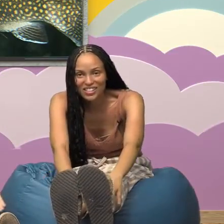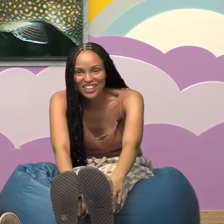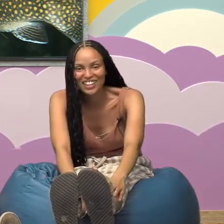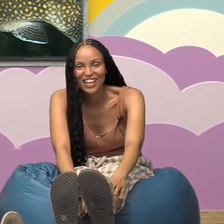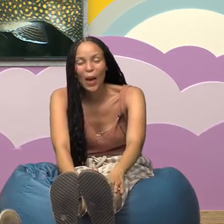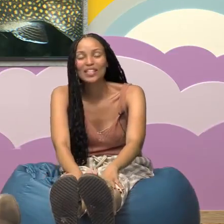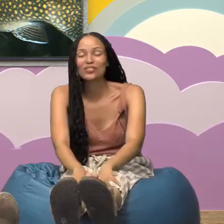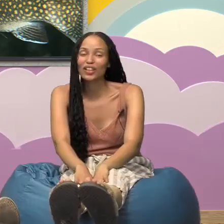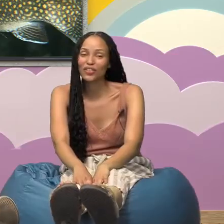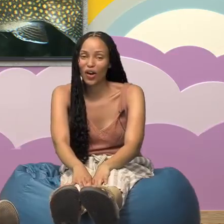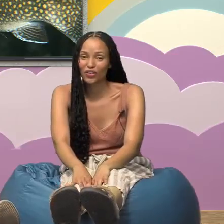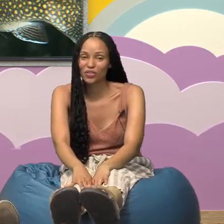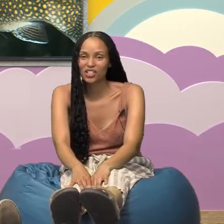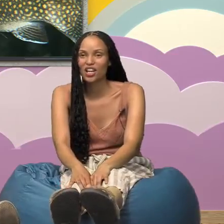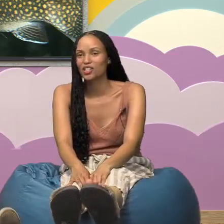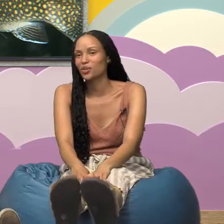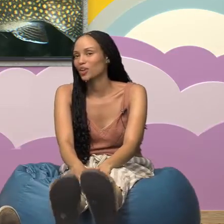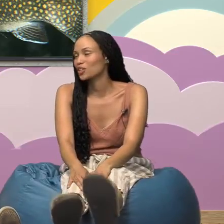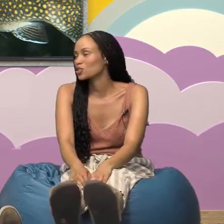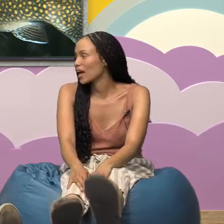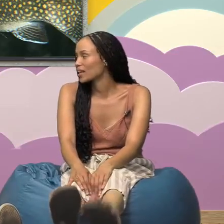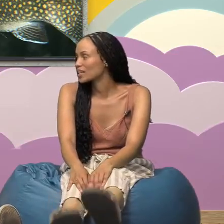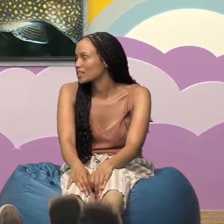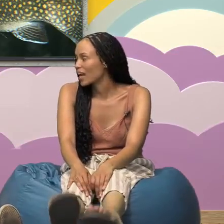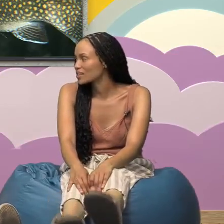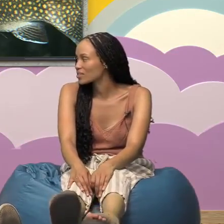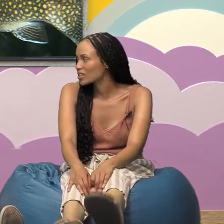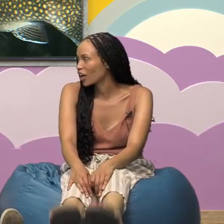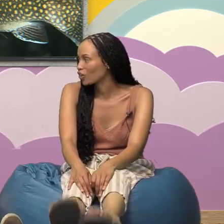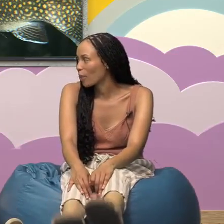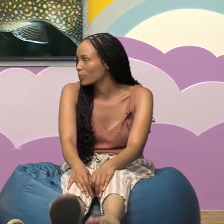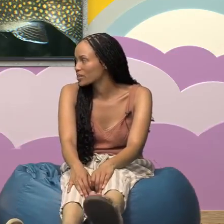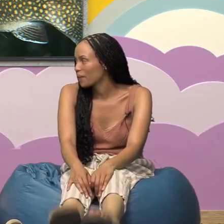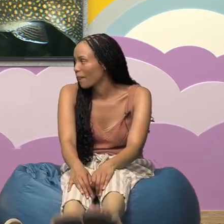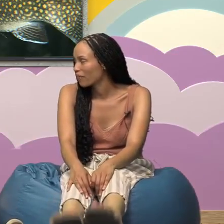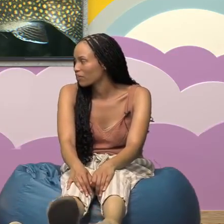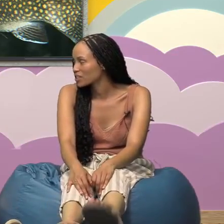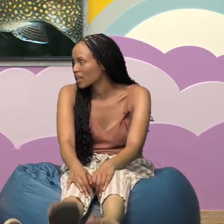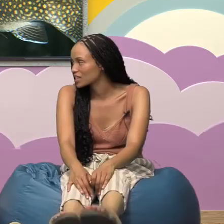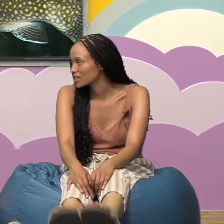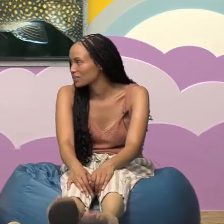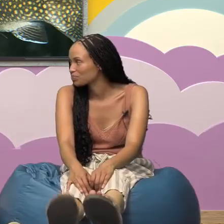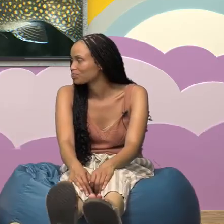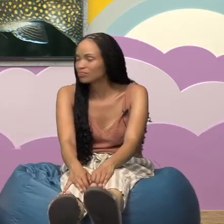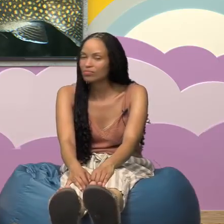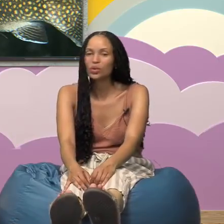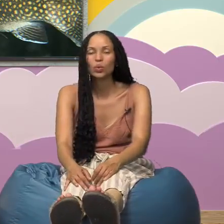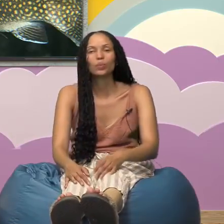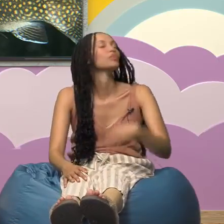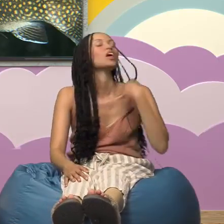our toes. It's fine if you can't reach. So we're going to do like 10 reps. Okay. 3 sets.